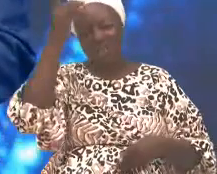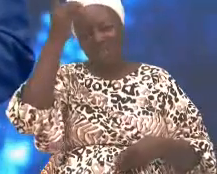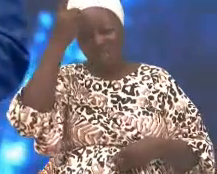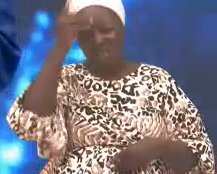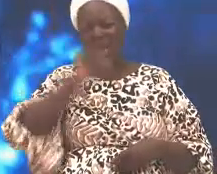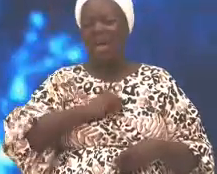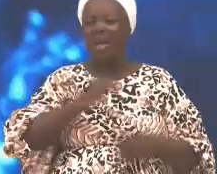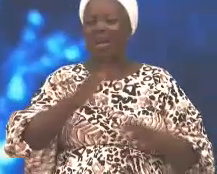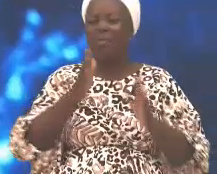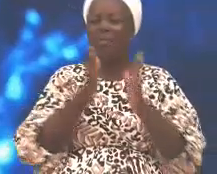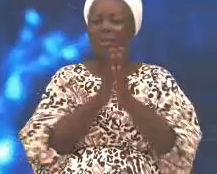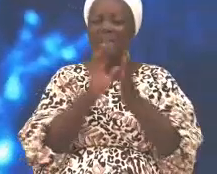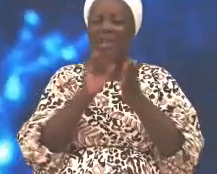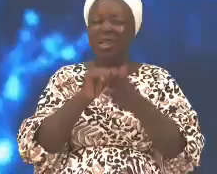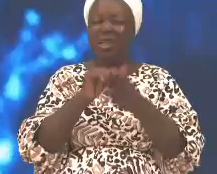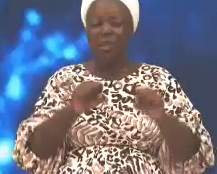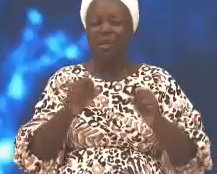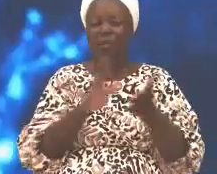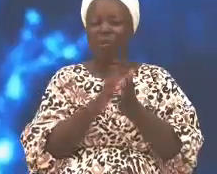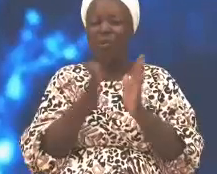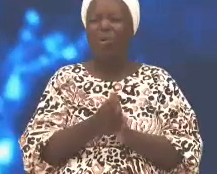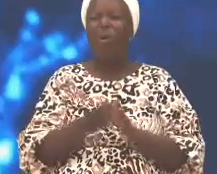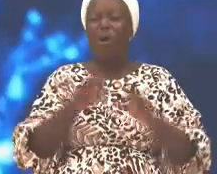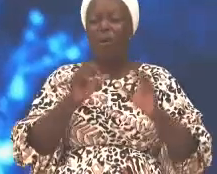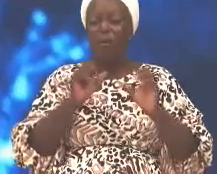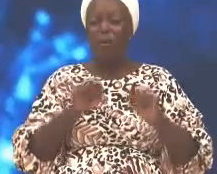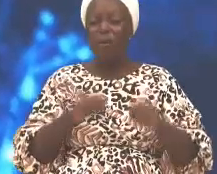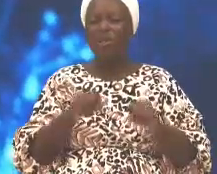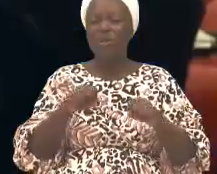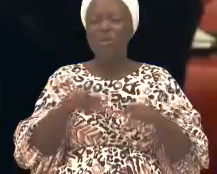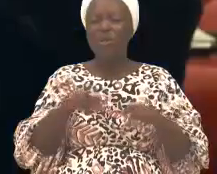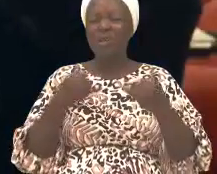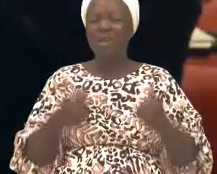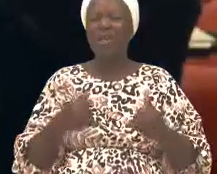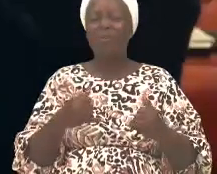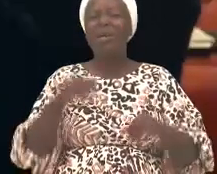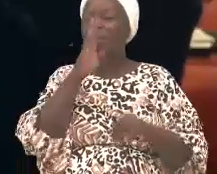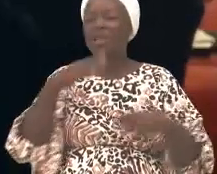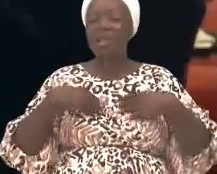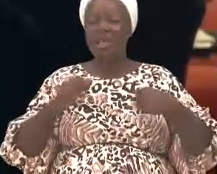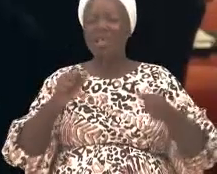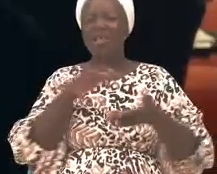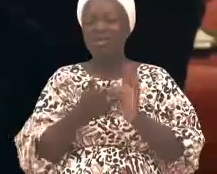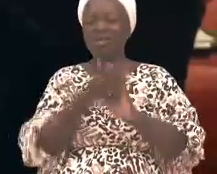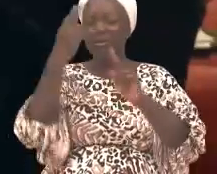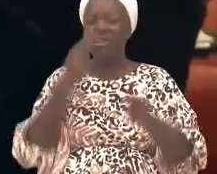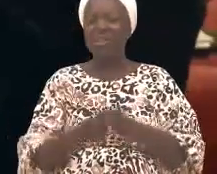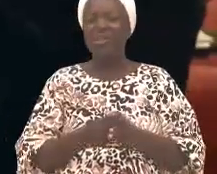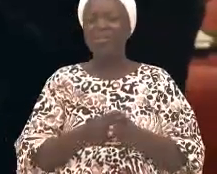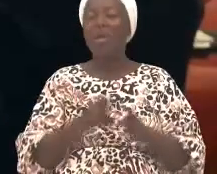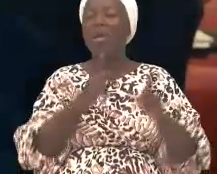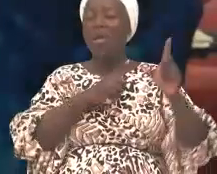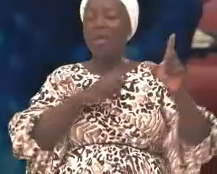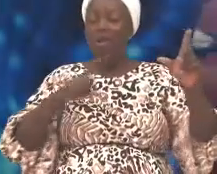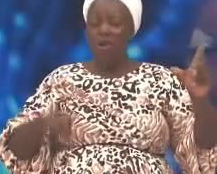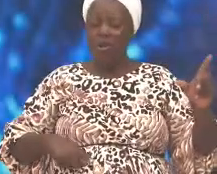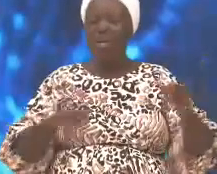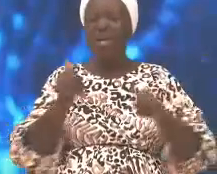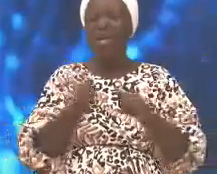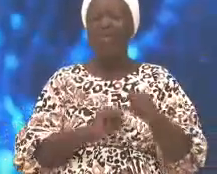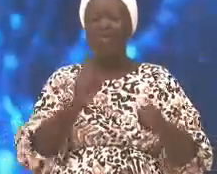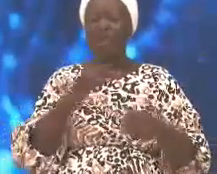become possible in your life. Be healed in Jesus' name. Lord, everywhere now, to